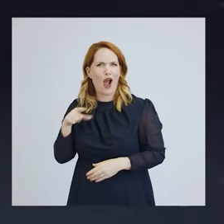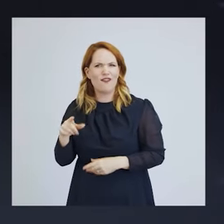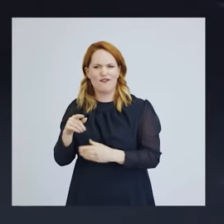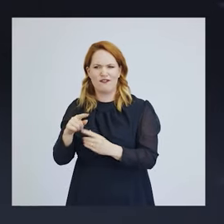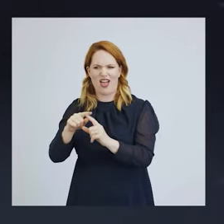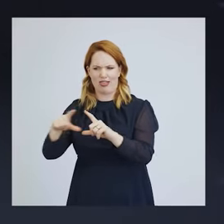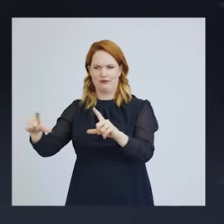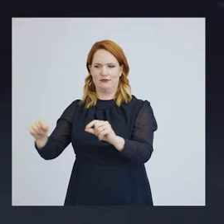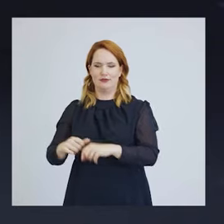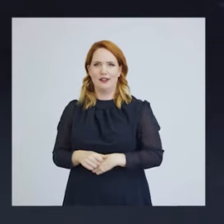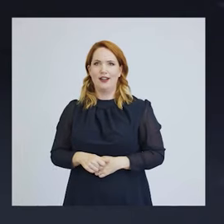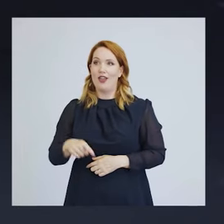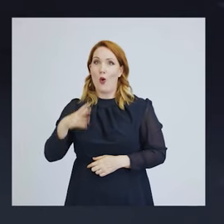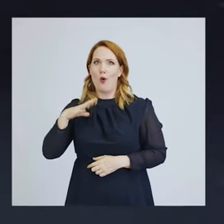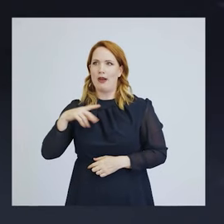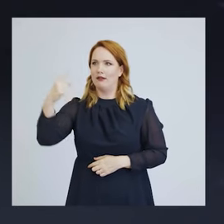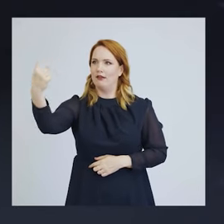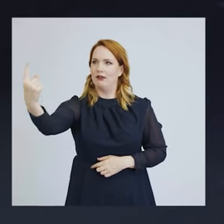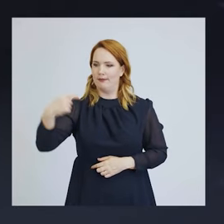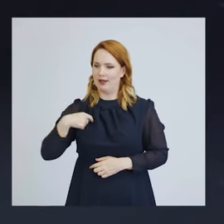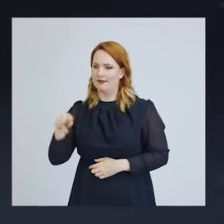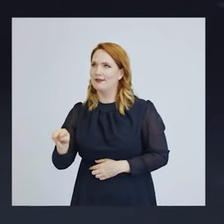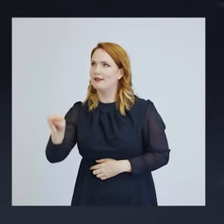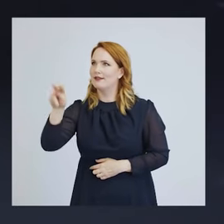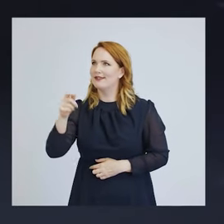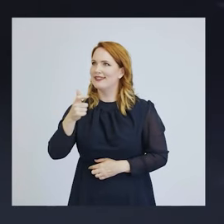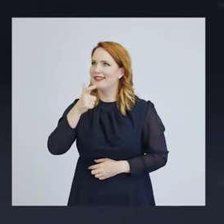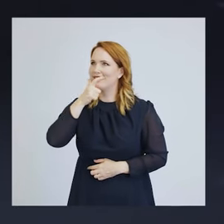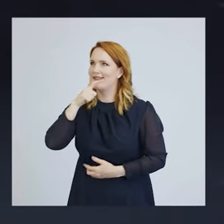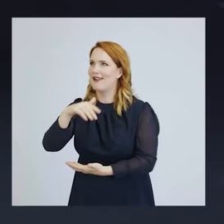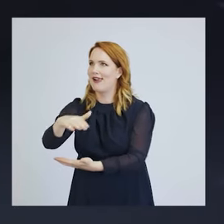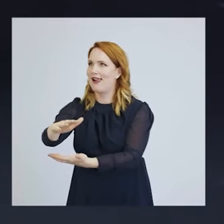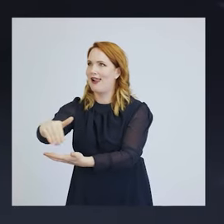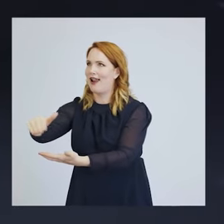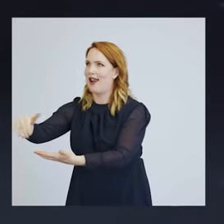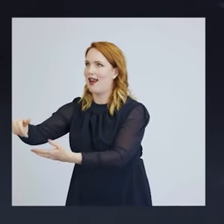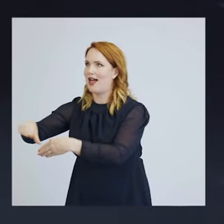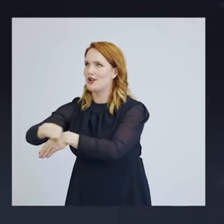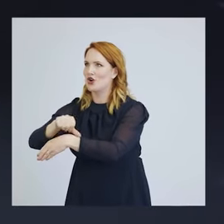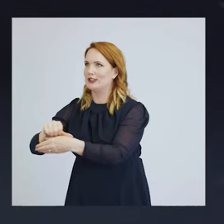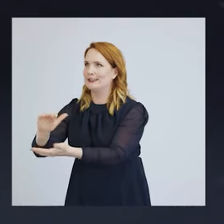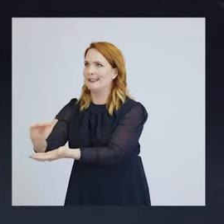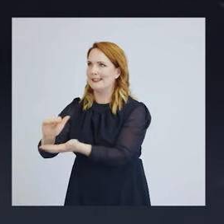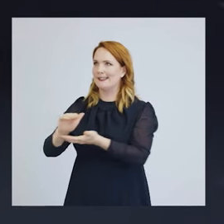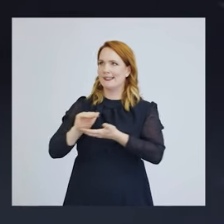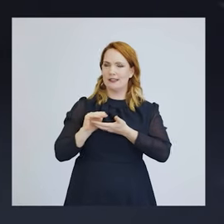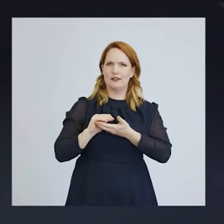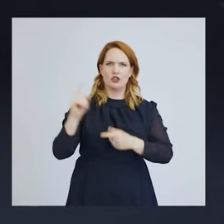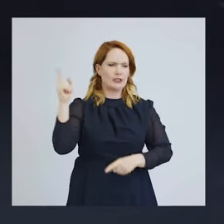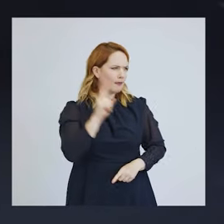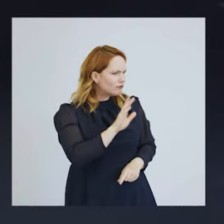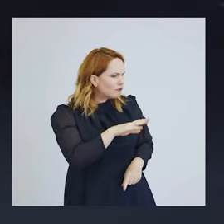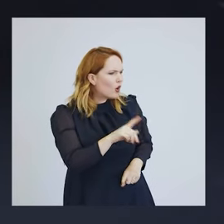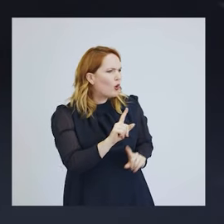what made them do that. But I went up and I looked at the lady in the eye and just smiled and grabbed 5 cookies in my hand and just